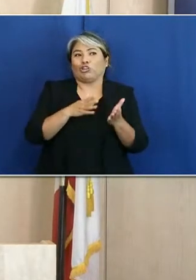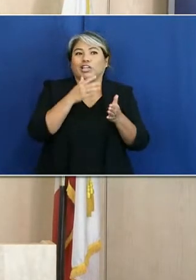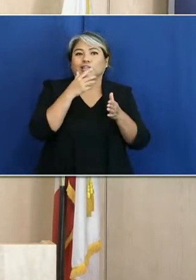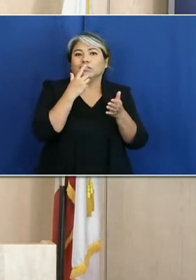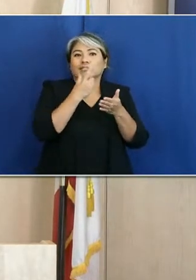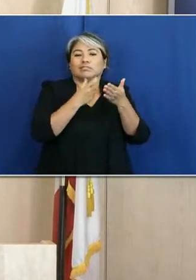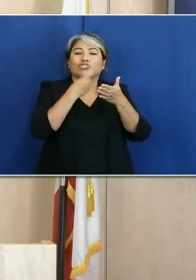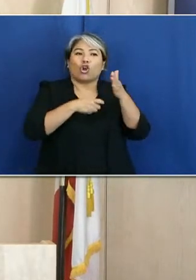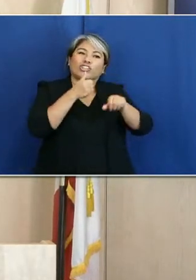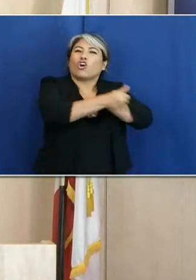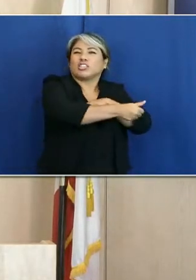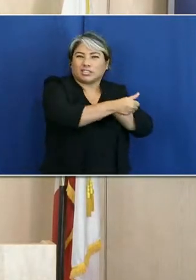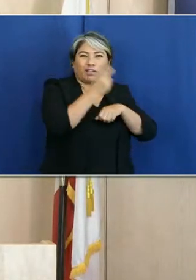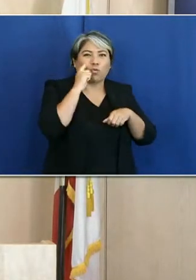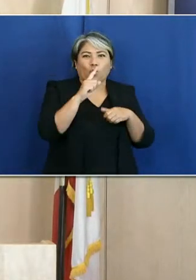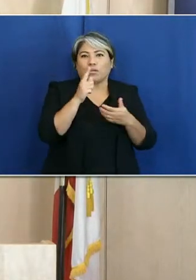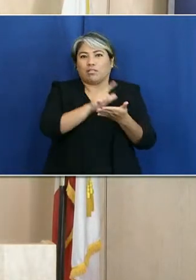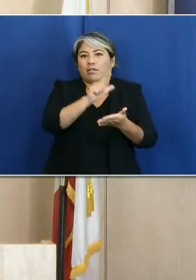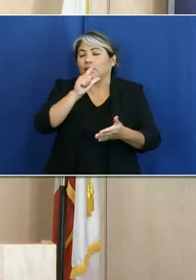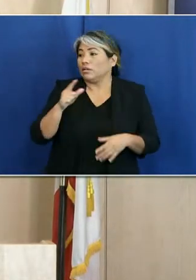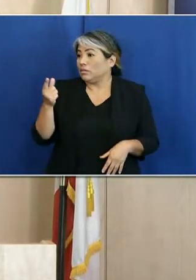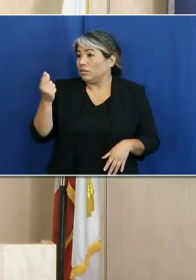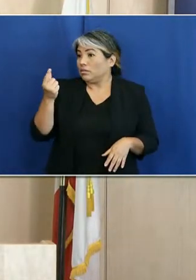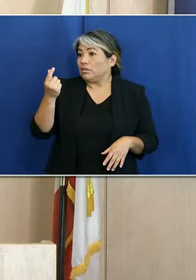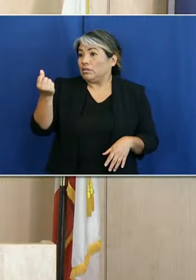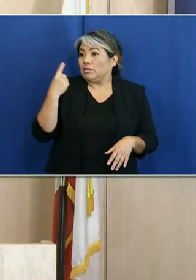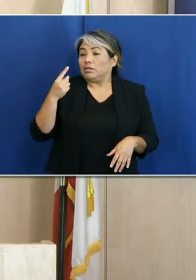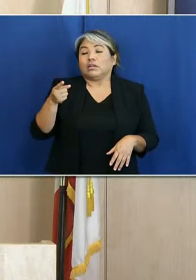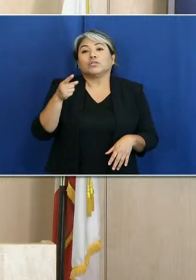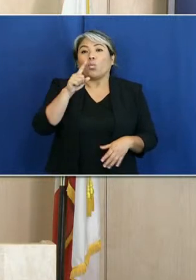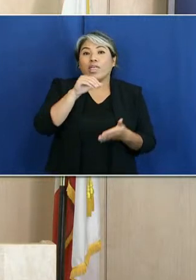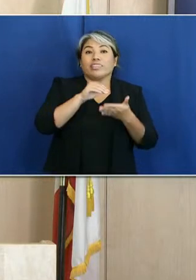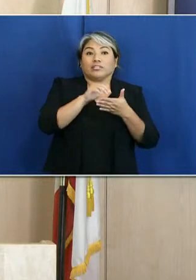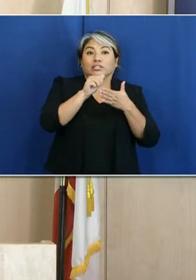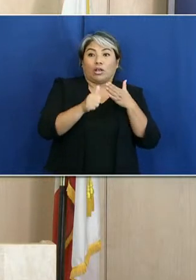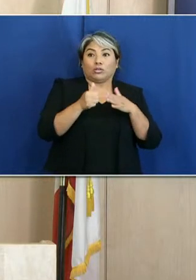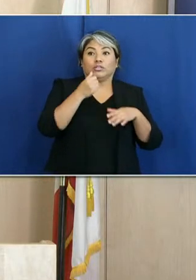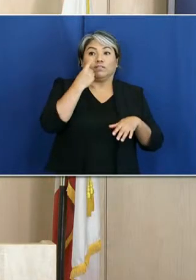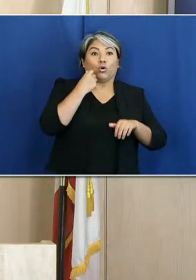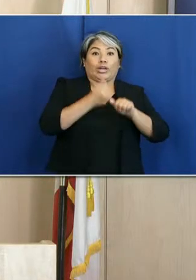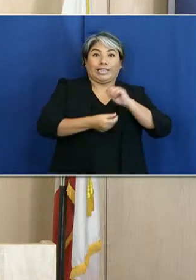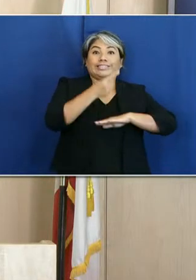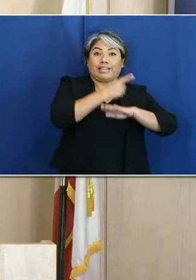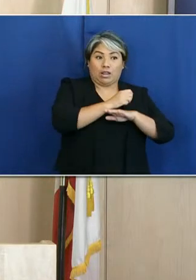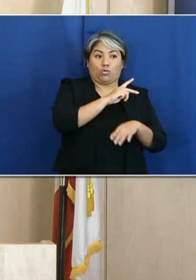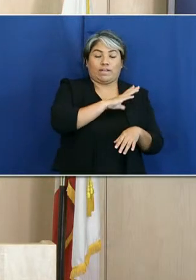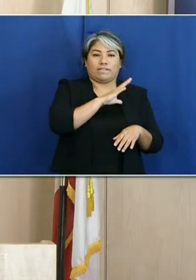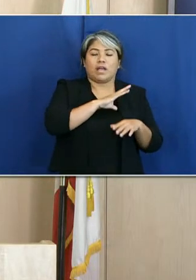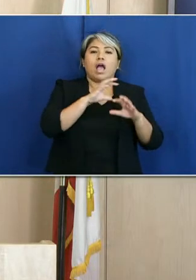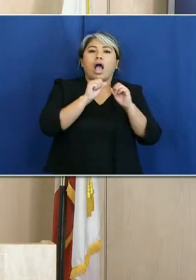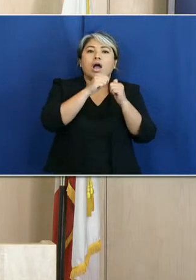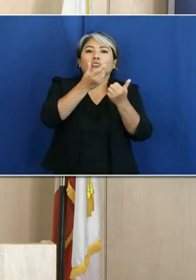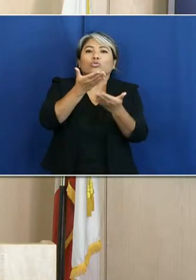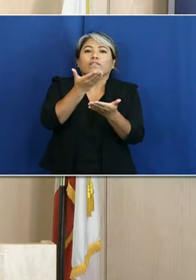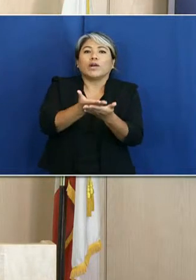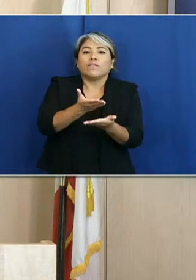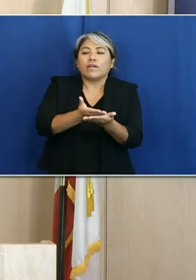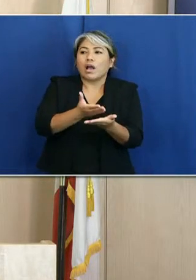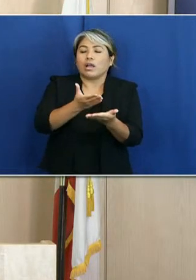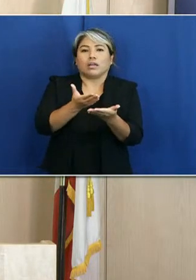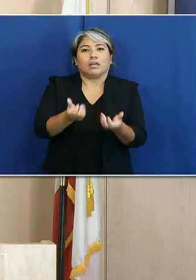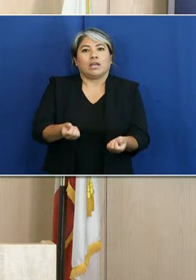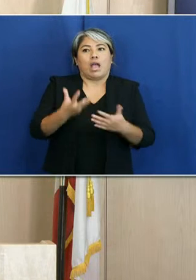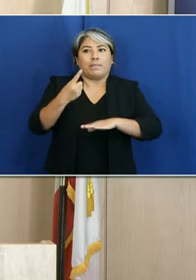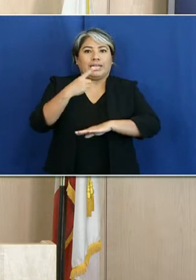Really quick follow-up. So if it's $1,000 a day for each day that the gym stays open, how are you verifying that how